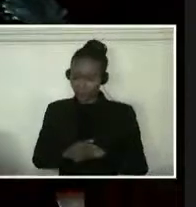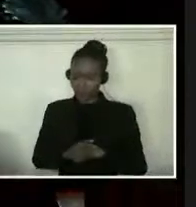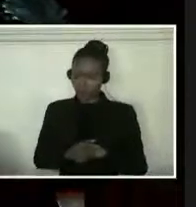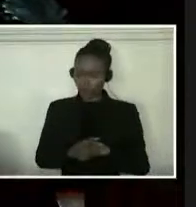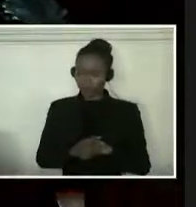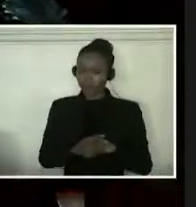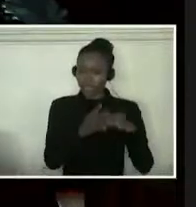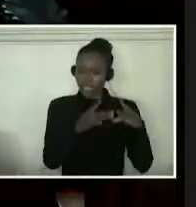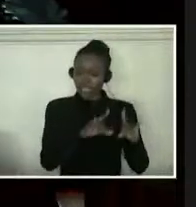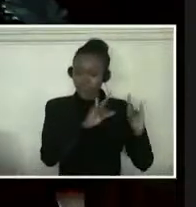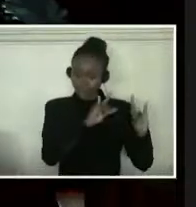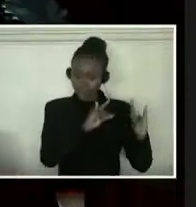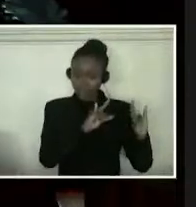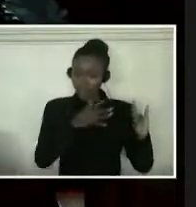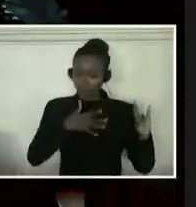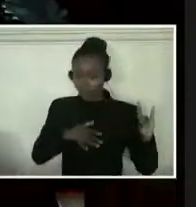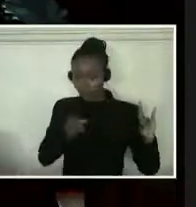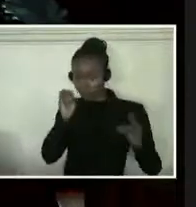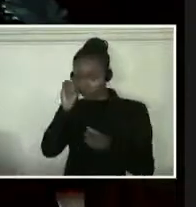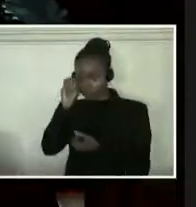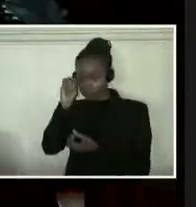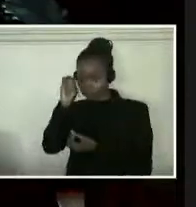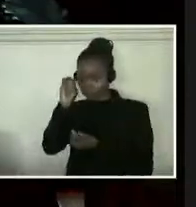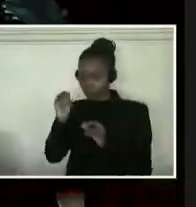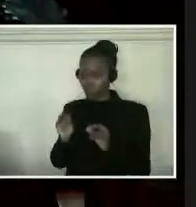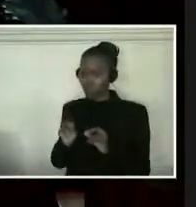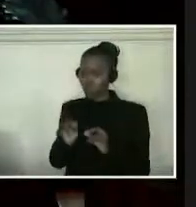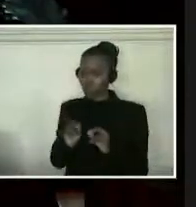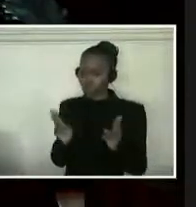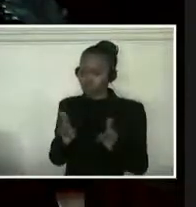let me speak to women's women's health